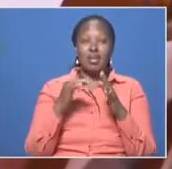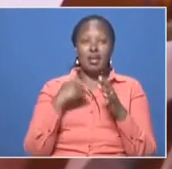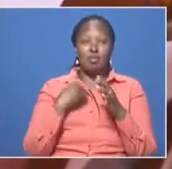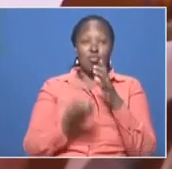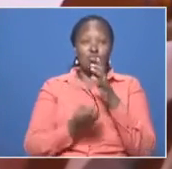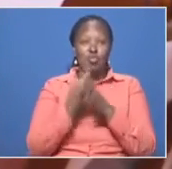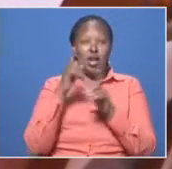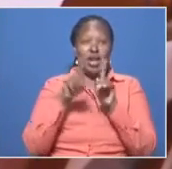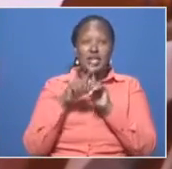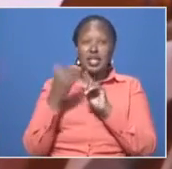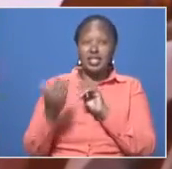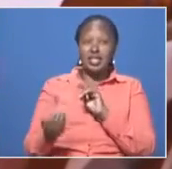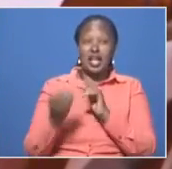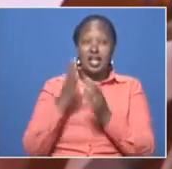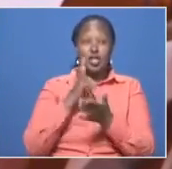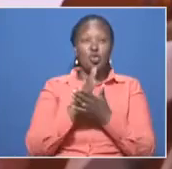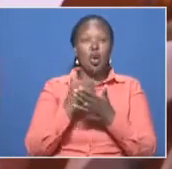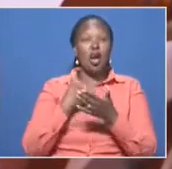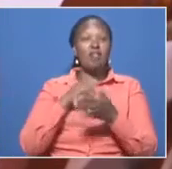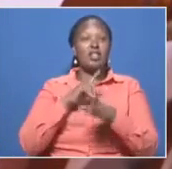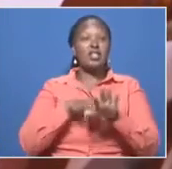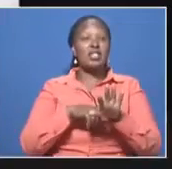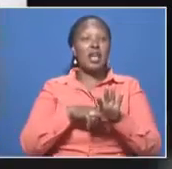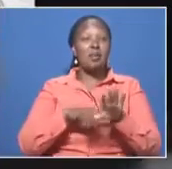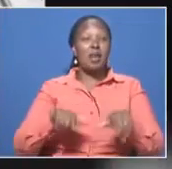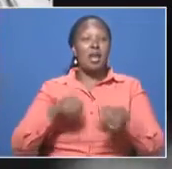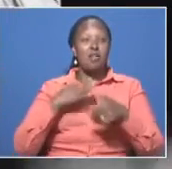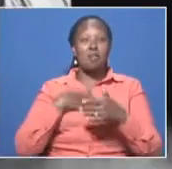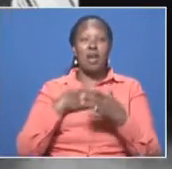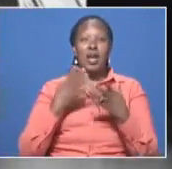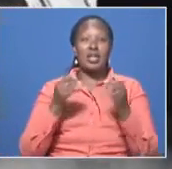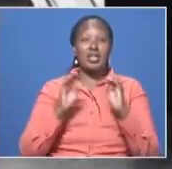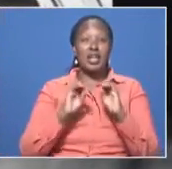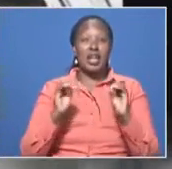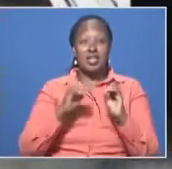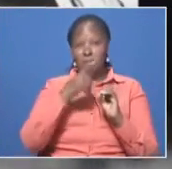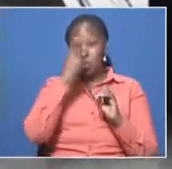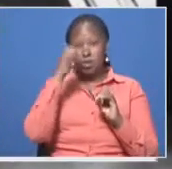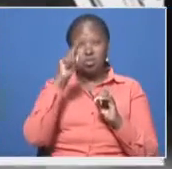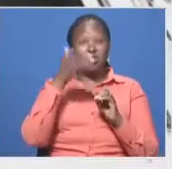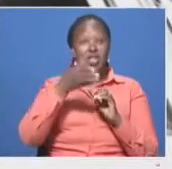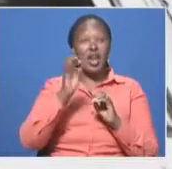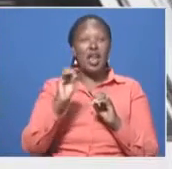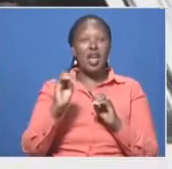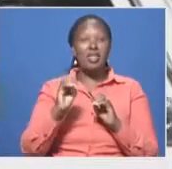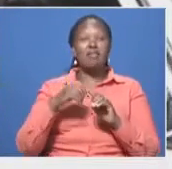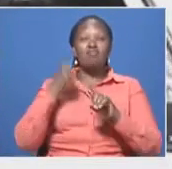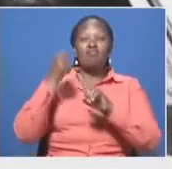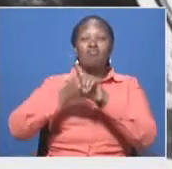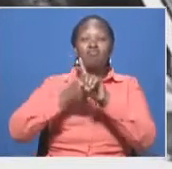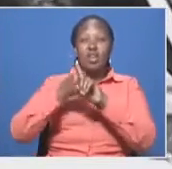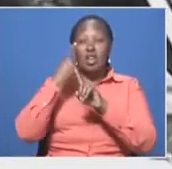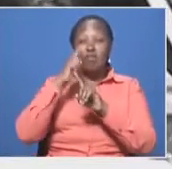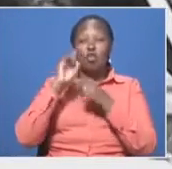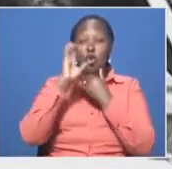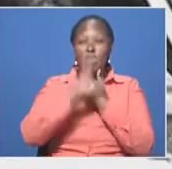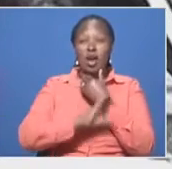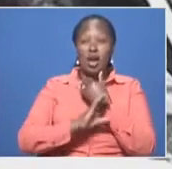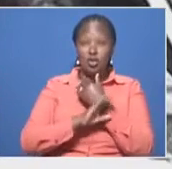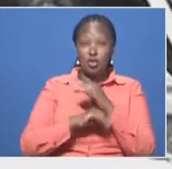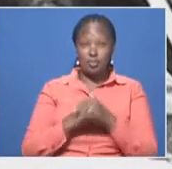child, there's some points of my life where he was not there because in detention, mm-hmm. fighting for this country.